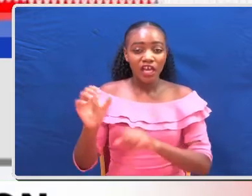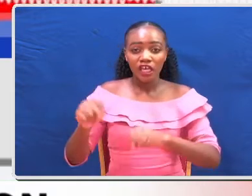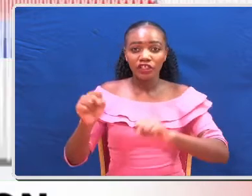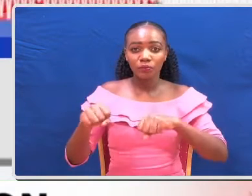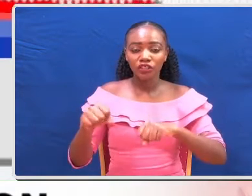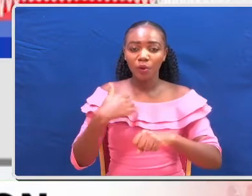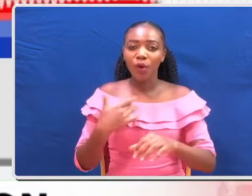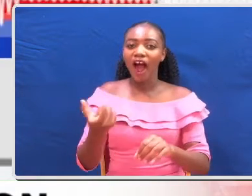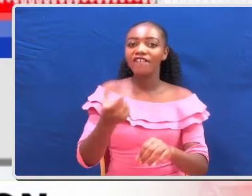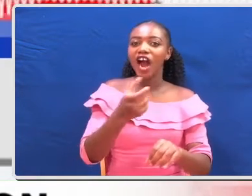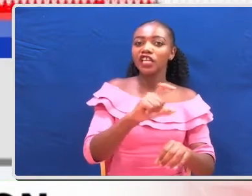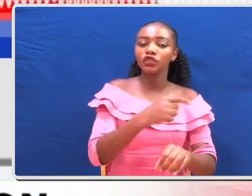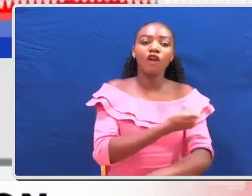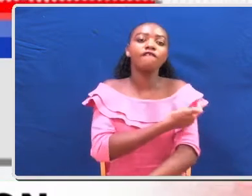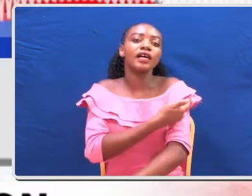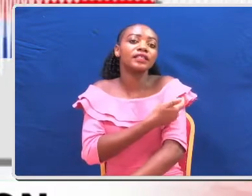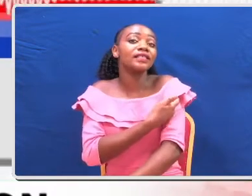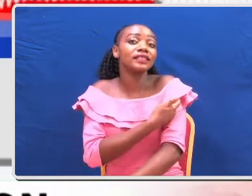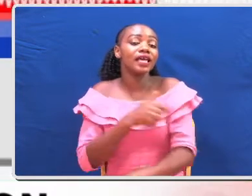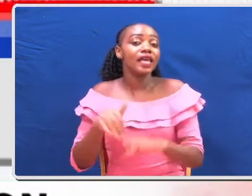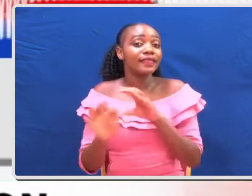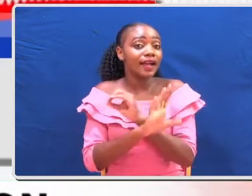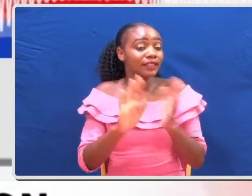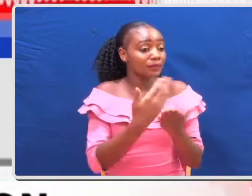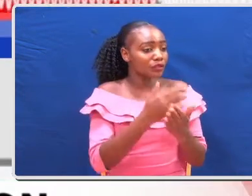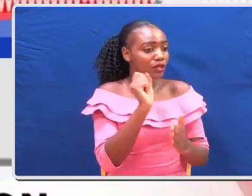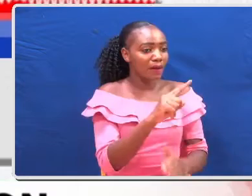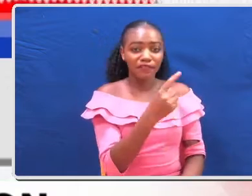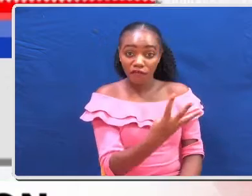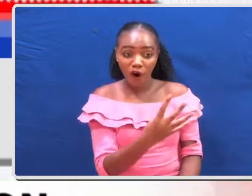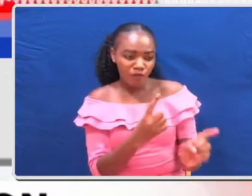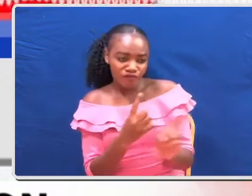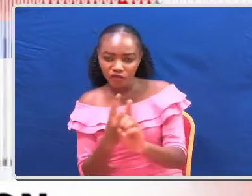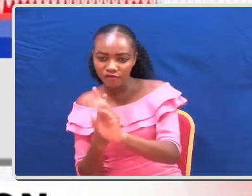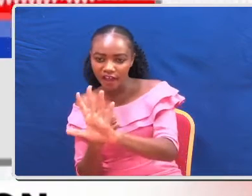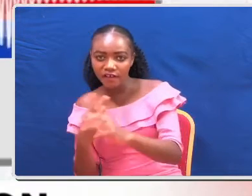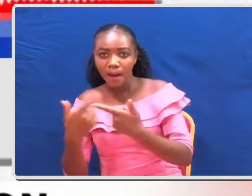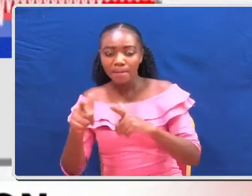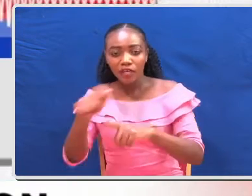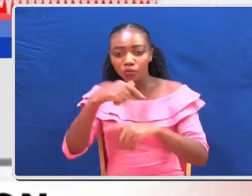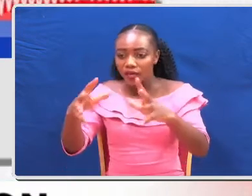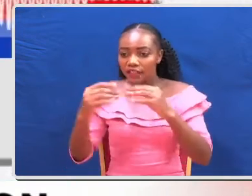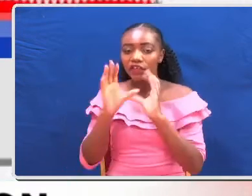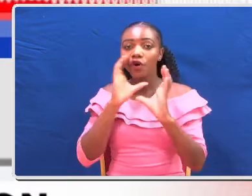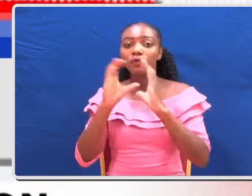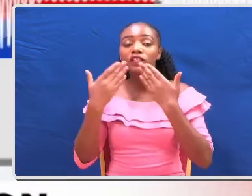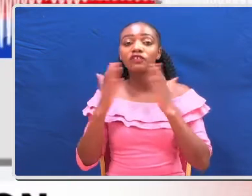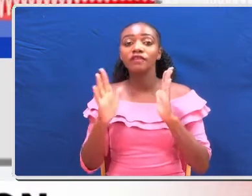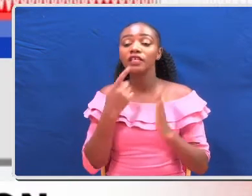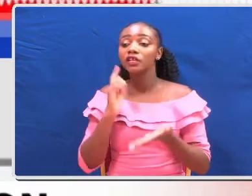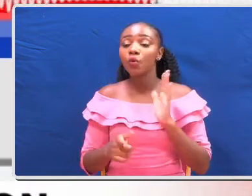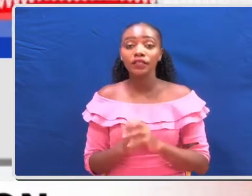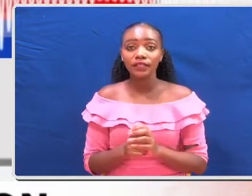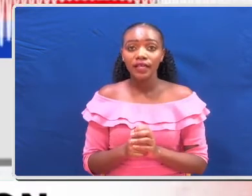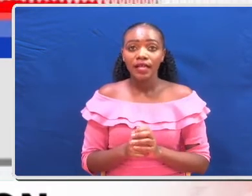some additional vaccines somewhere between April or May, but we've just gotten the communication from Gavi saying that there may